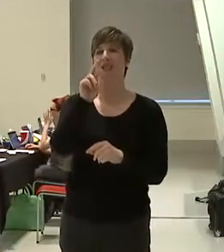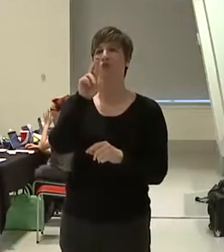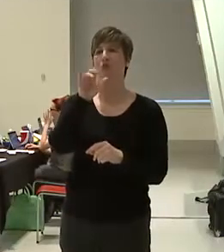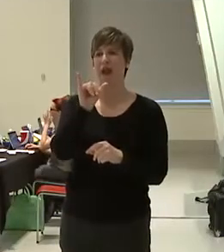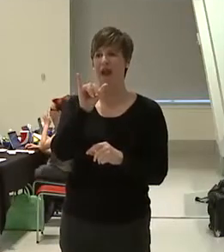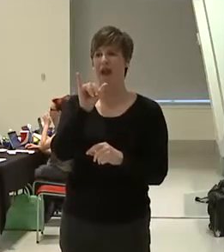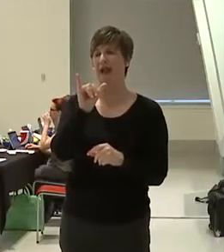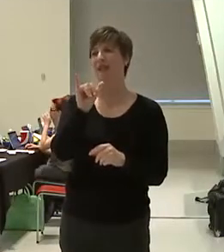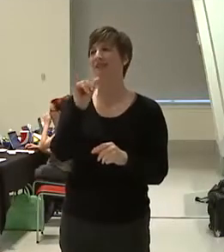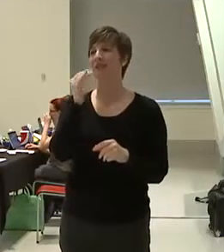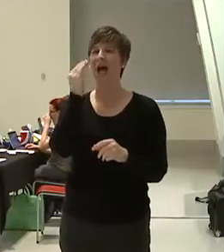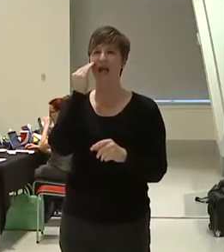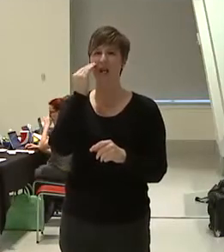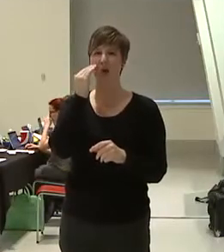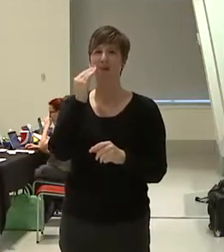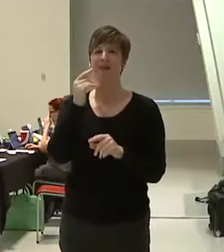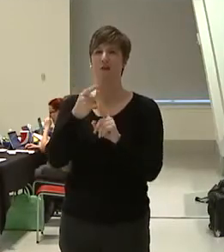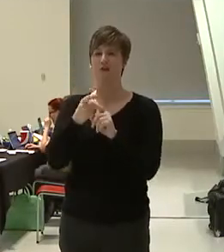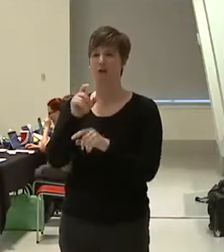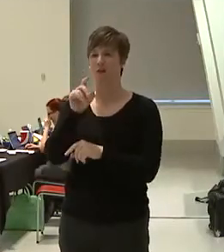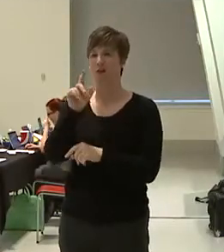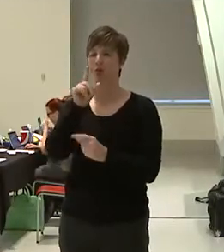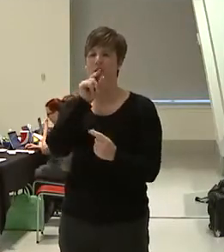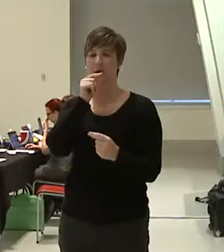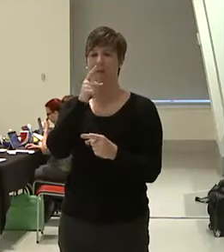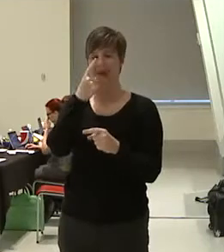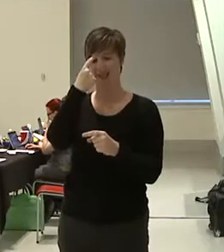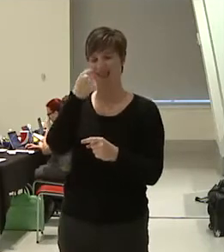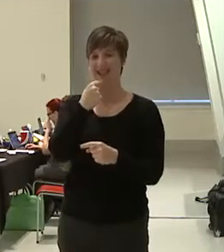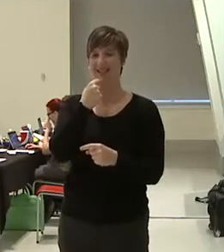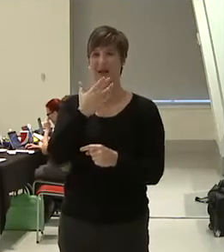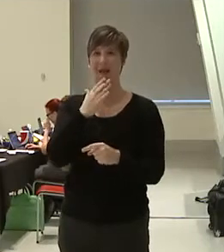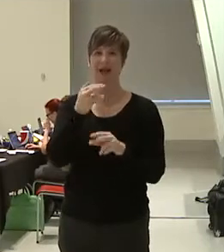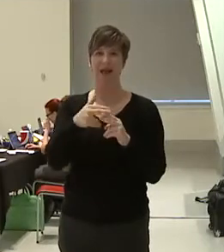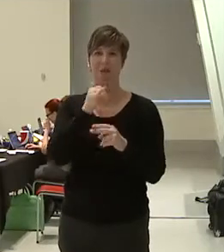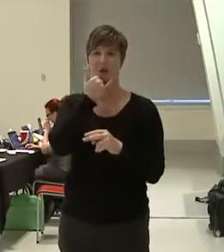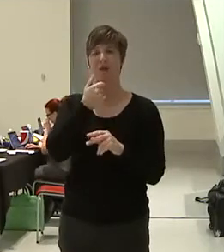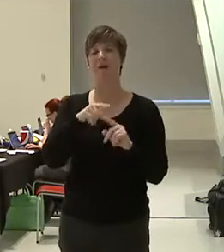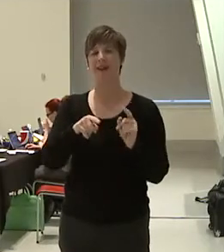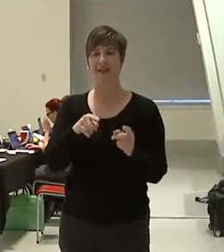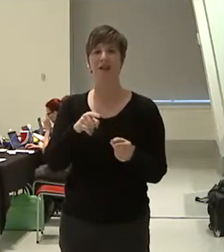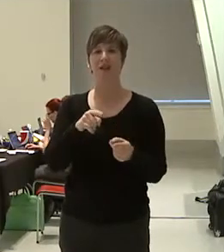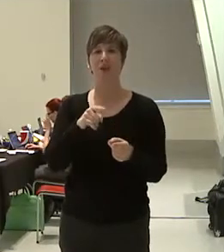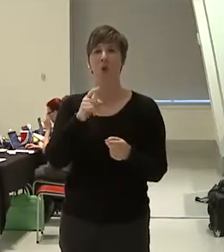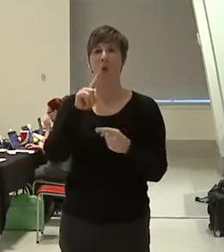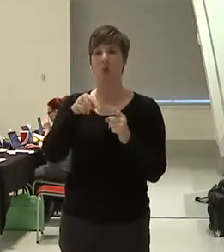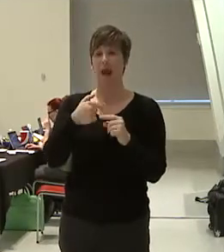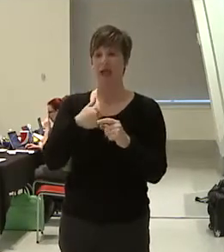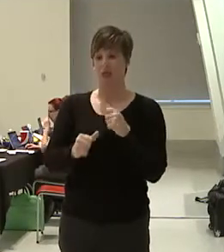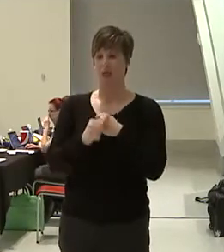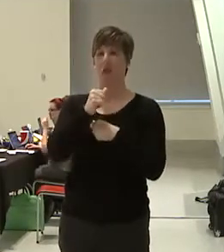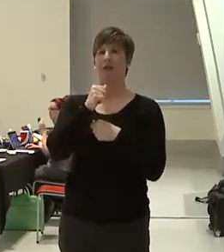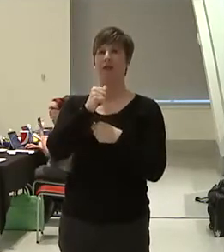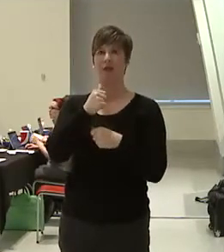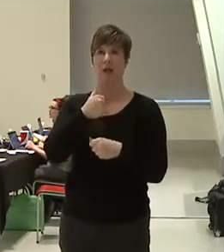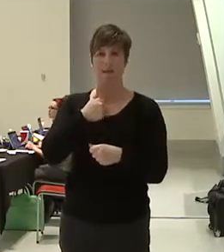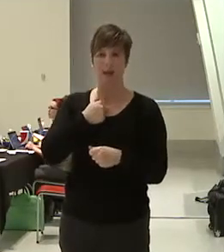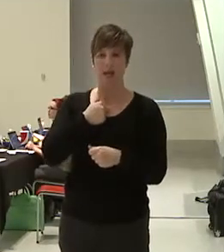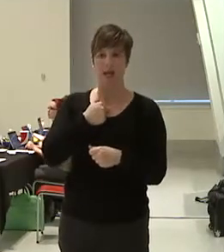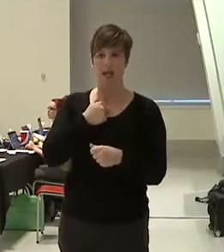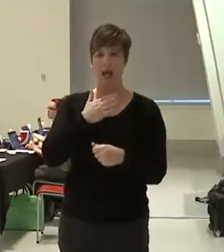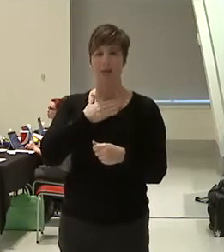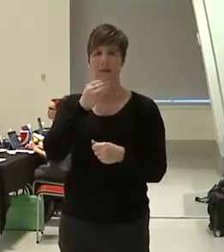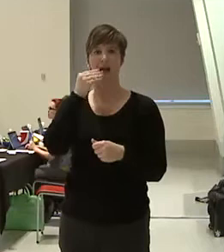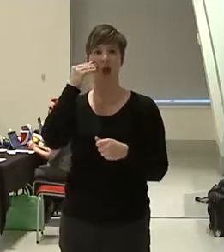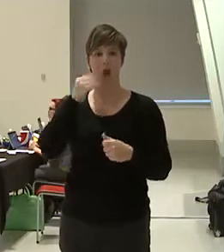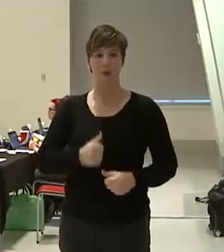D-Ray, which is how I know they only know me from Twitter. And there is this really interesting thing, right? Because when I get death threats, and I get a fair number of them, my home address